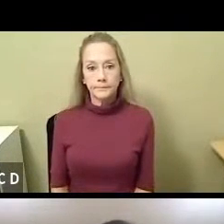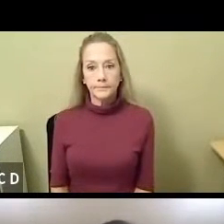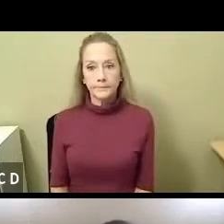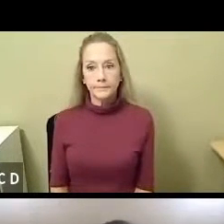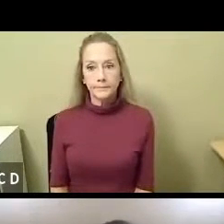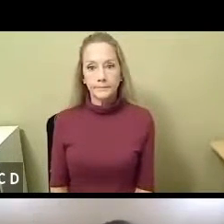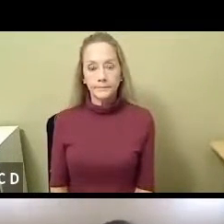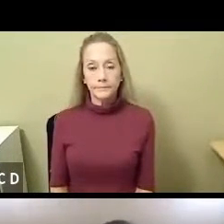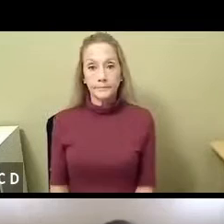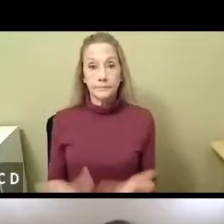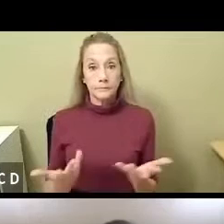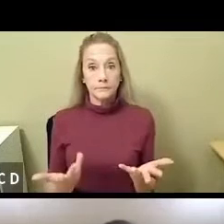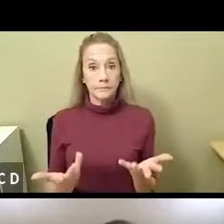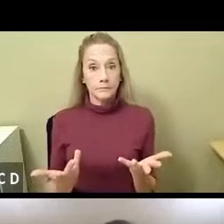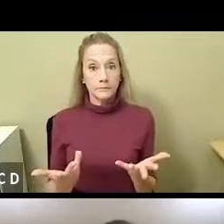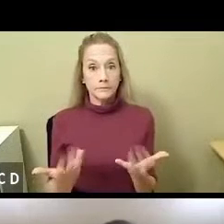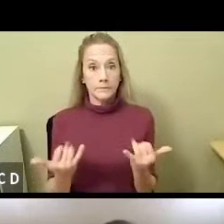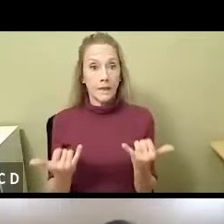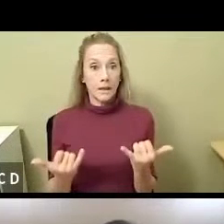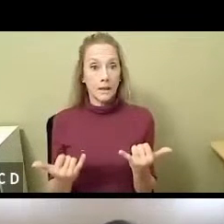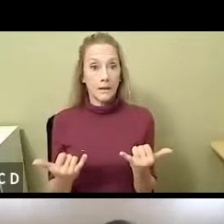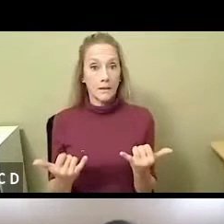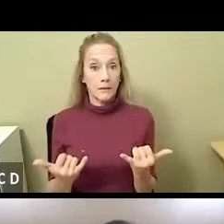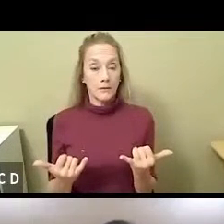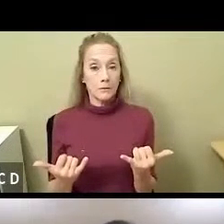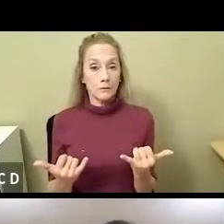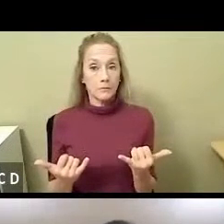So I guess the question is